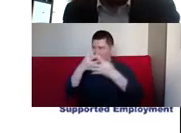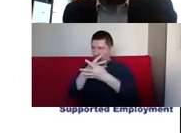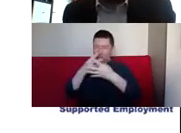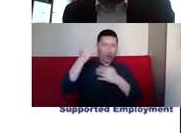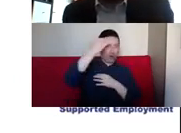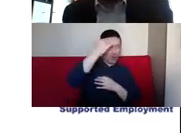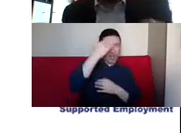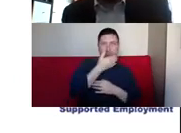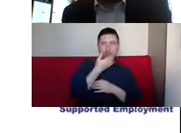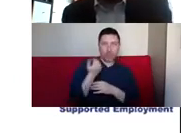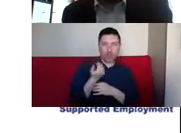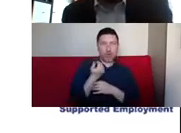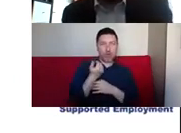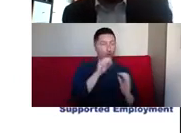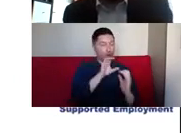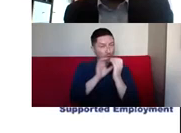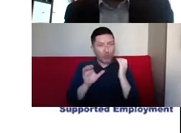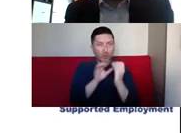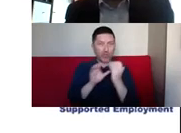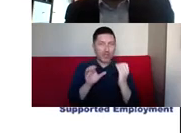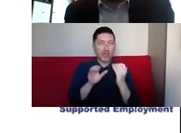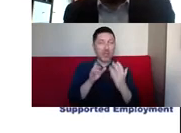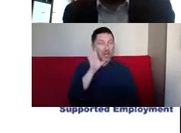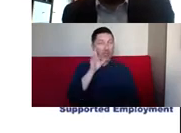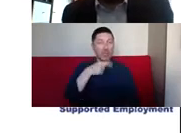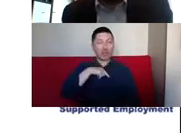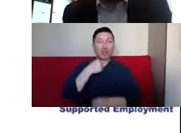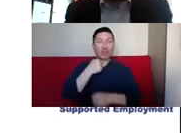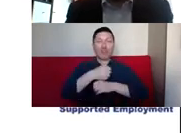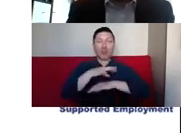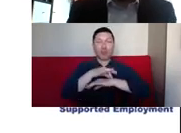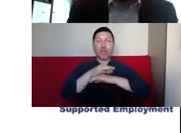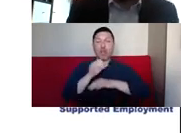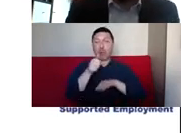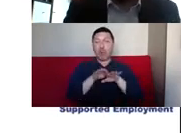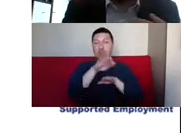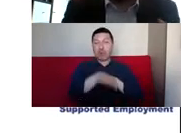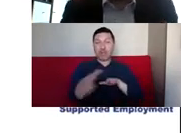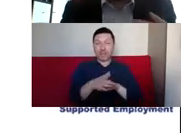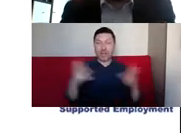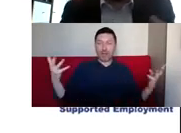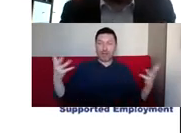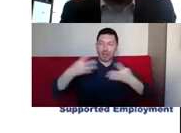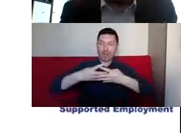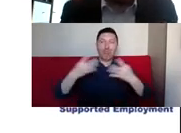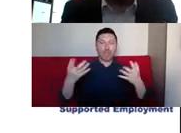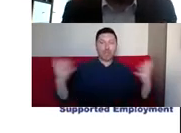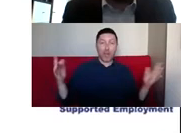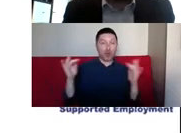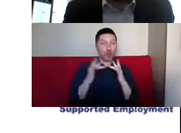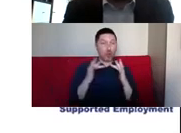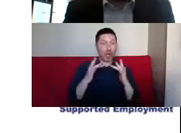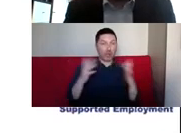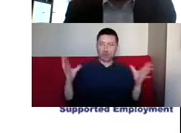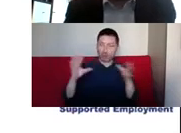get jobs very quickly in the open labor market, and we do not focus on preparing the job seekers until they are job ready,